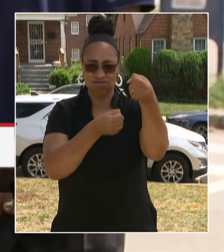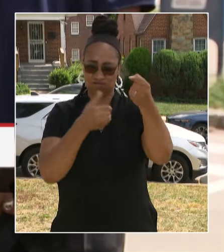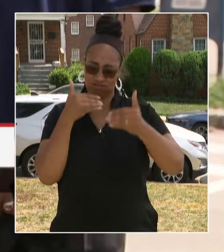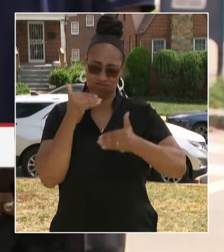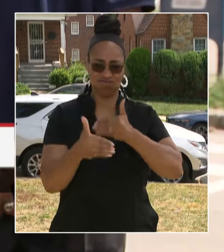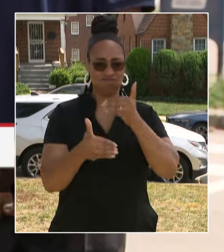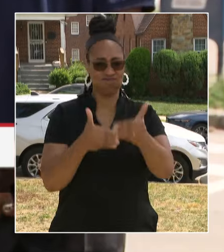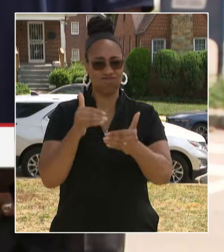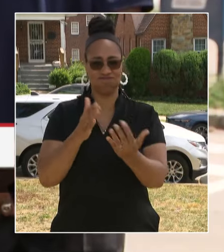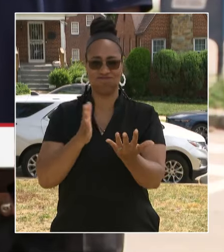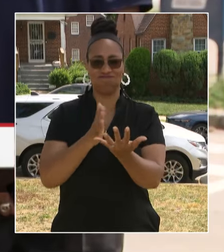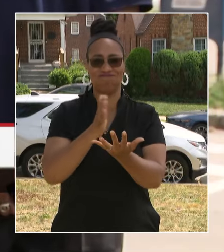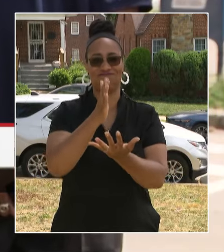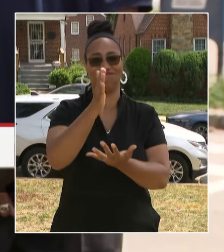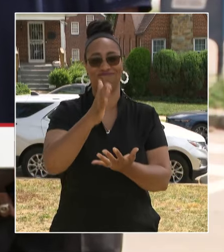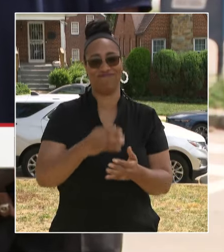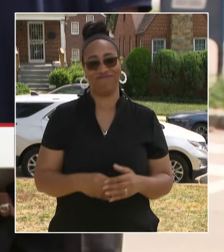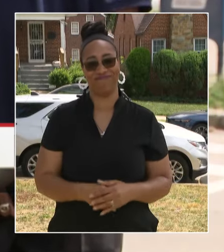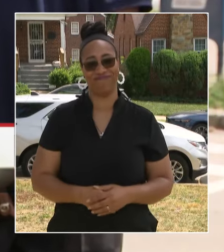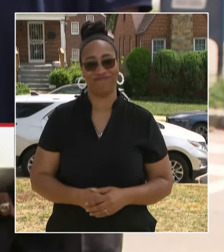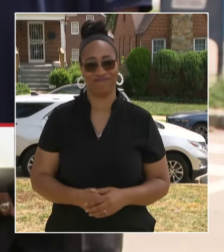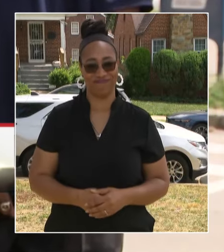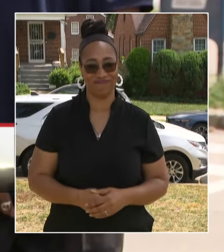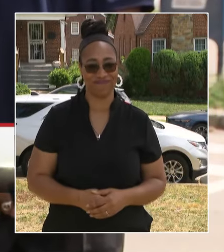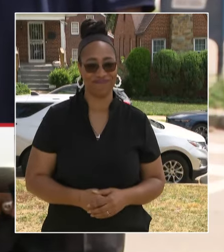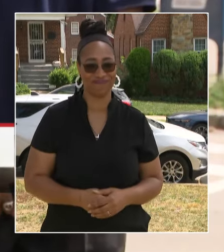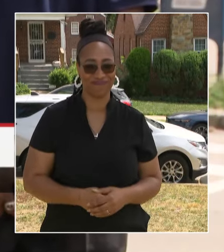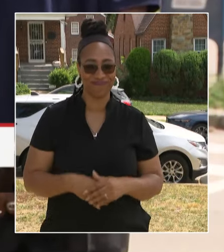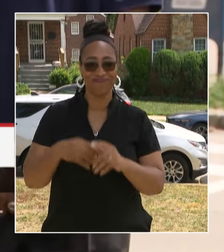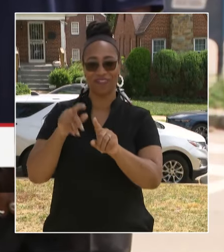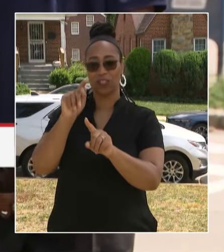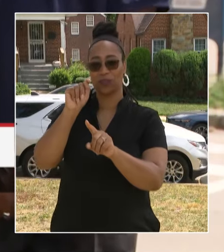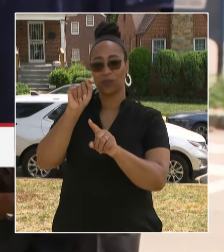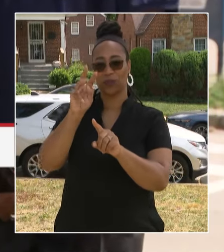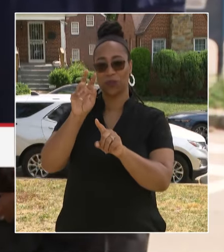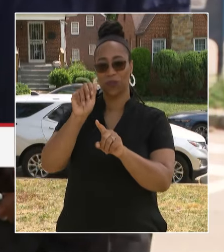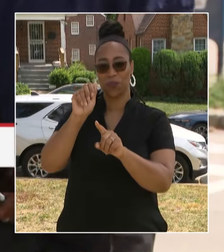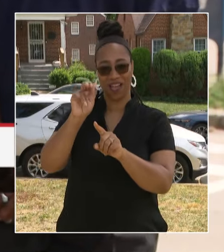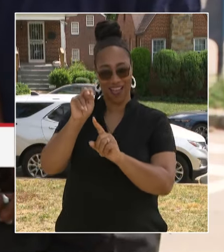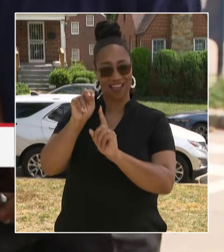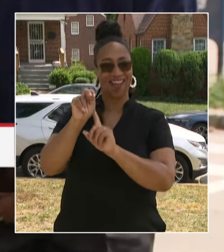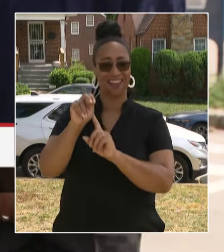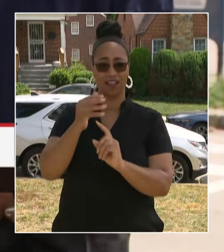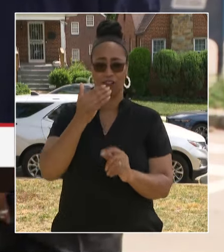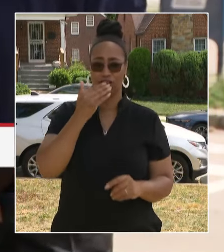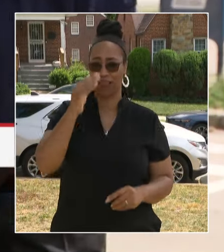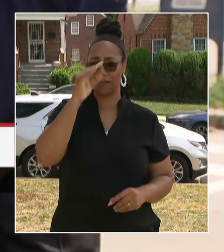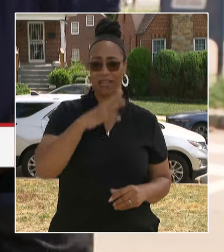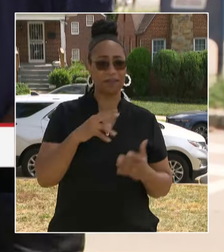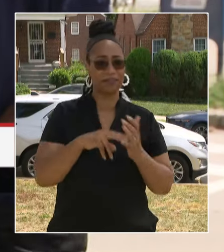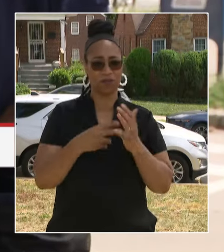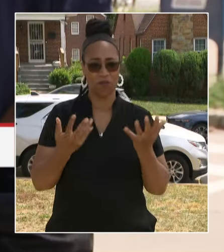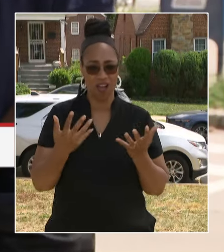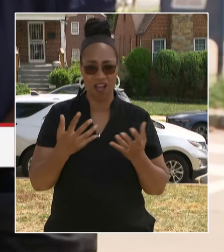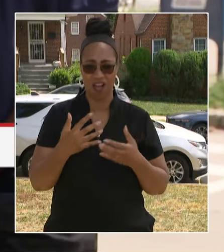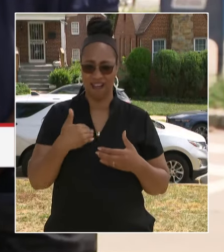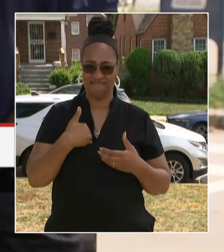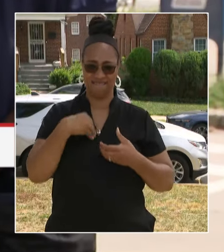From Mark Twain. Being a good man means having integrity and doing what is right, even when no one is watching.